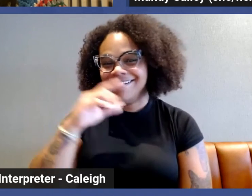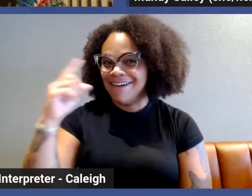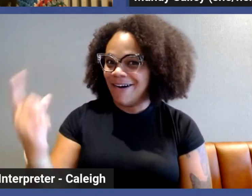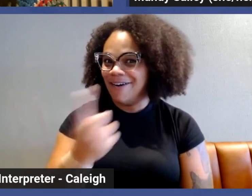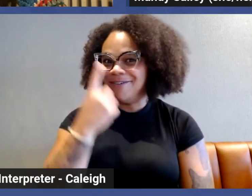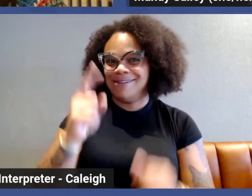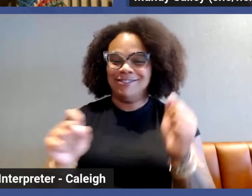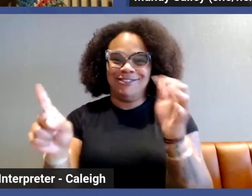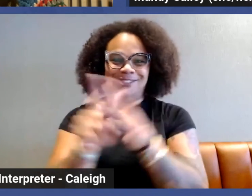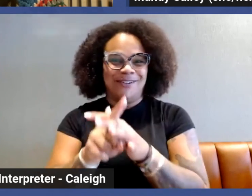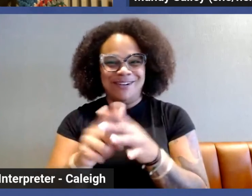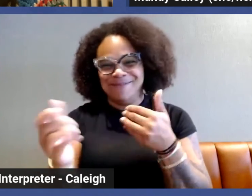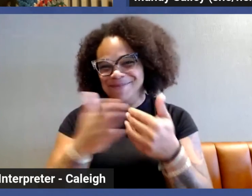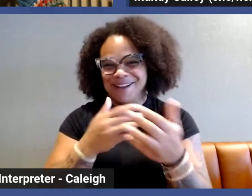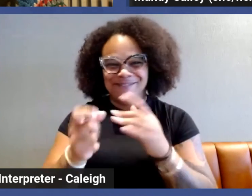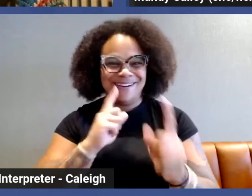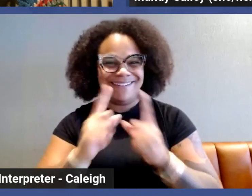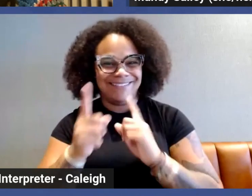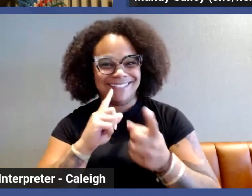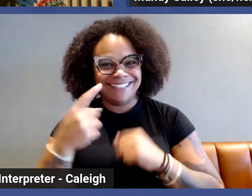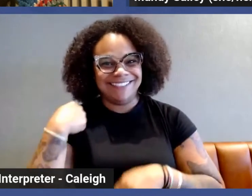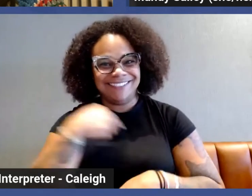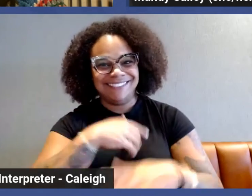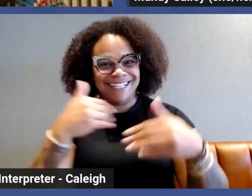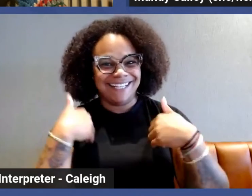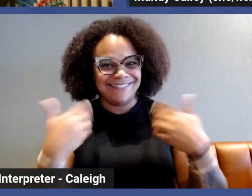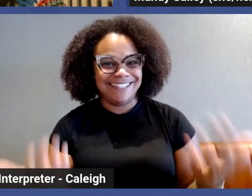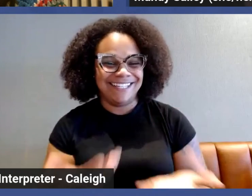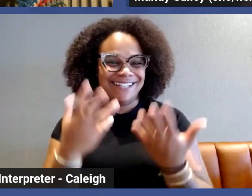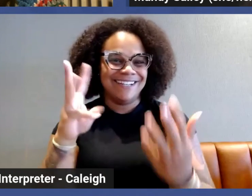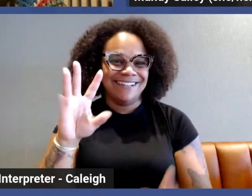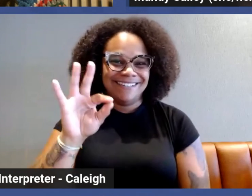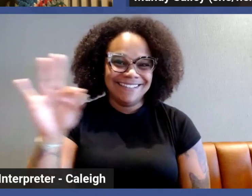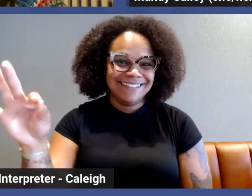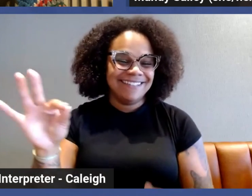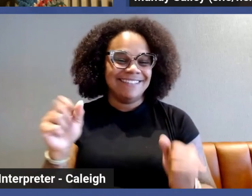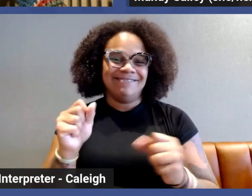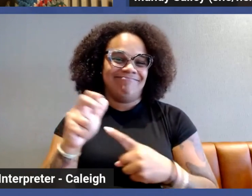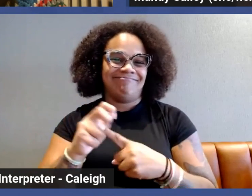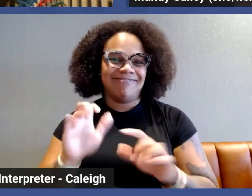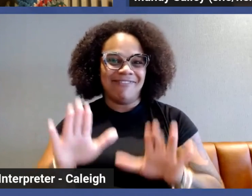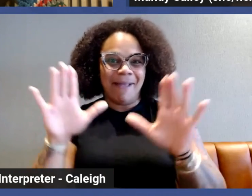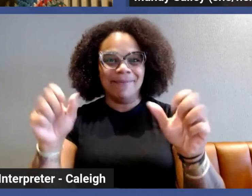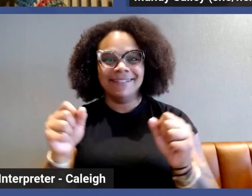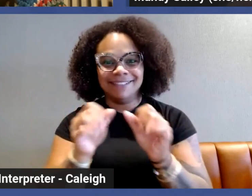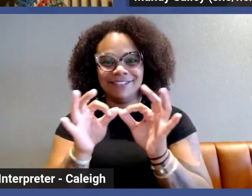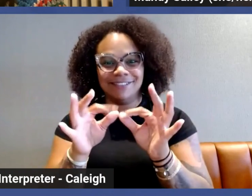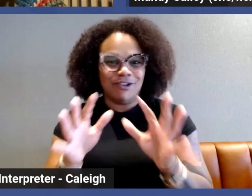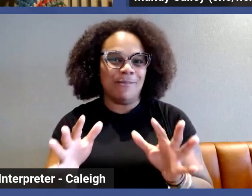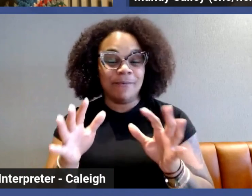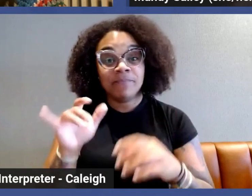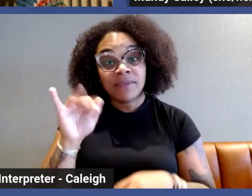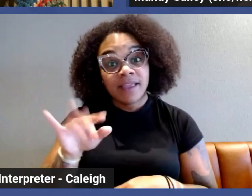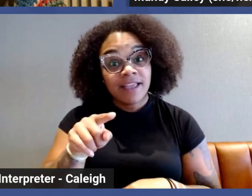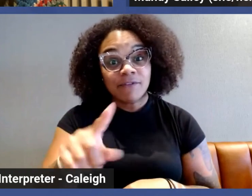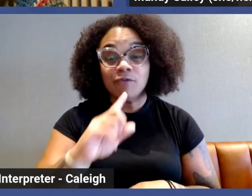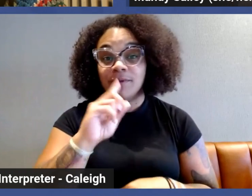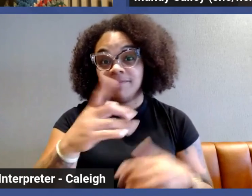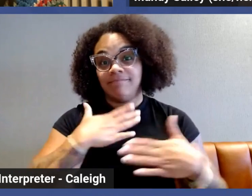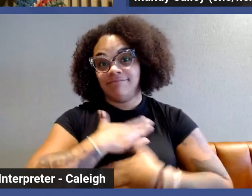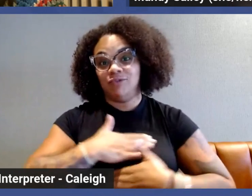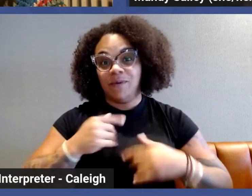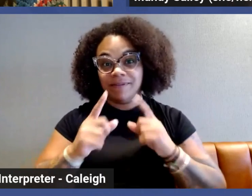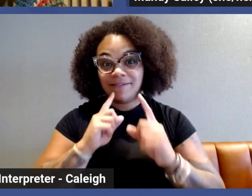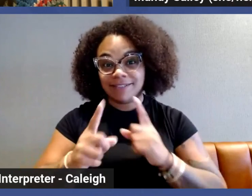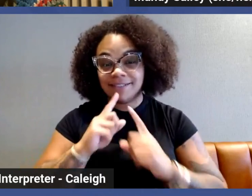up to whatever conversation we are planning to have and being a fabulous interpreter. And folks, if you really enjoyed this